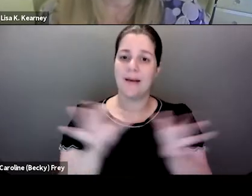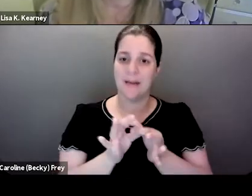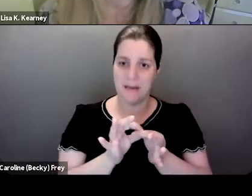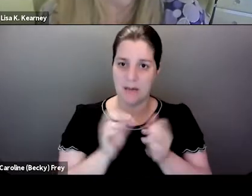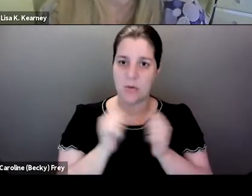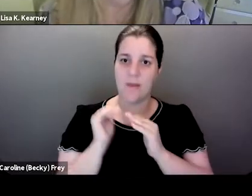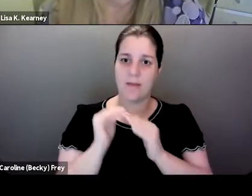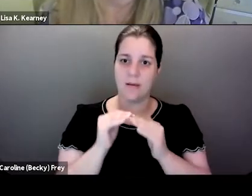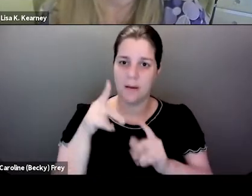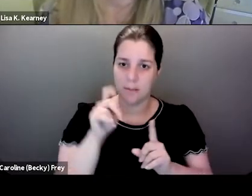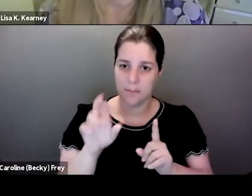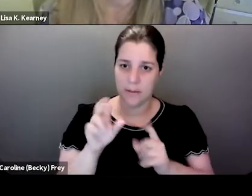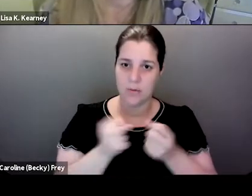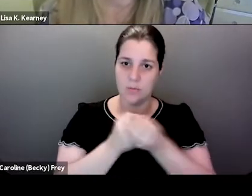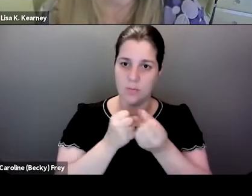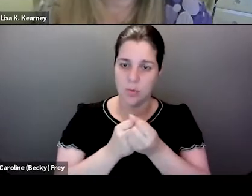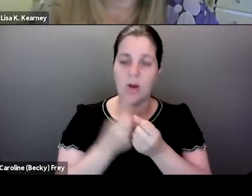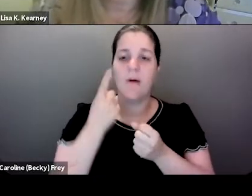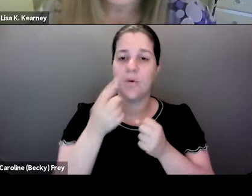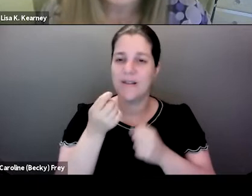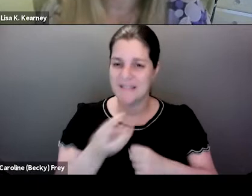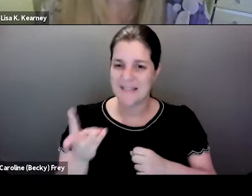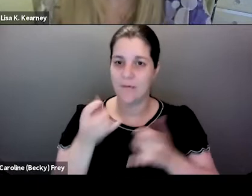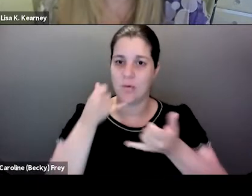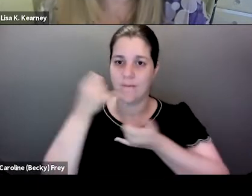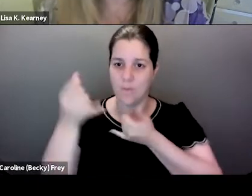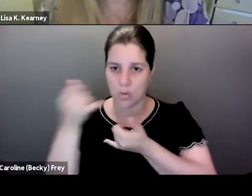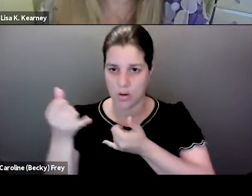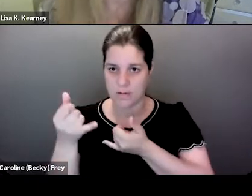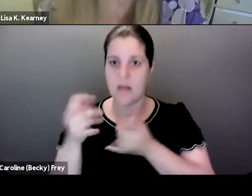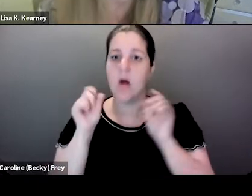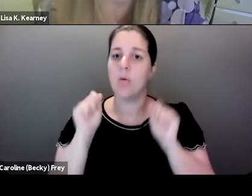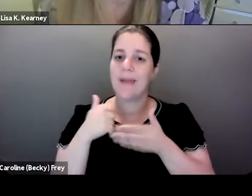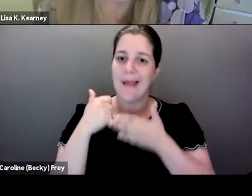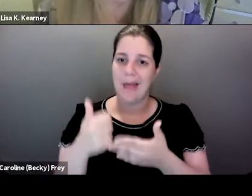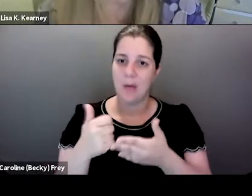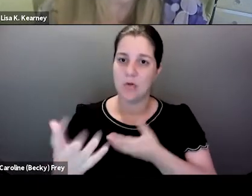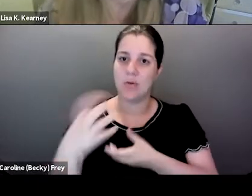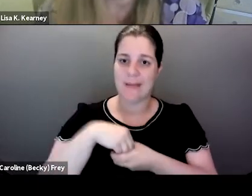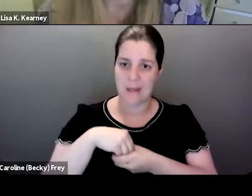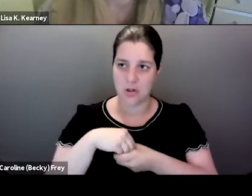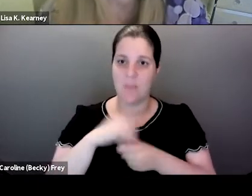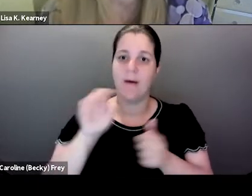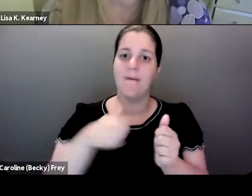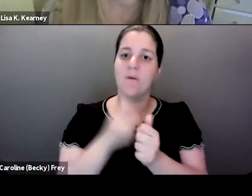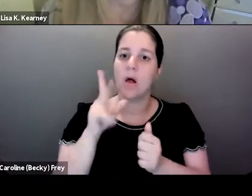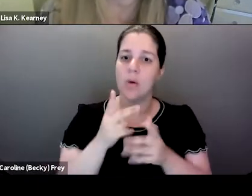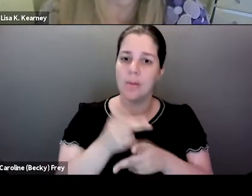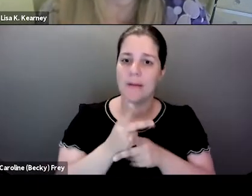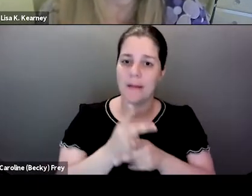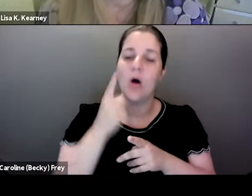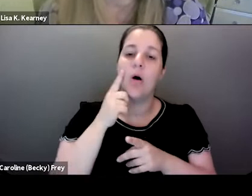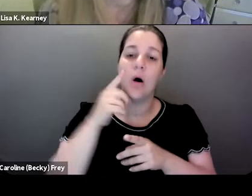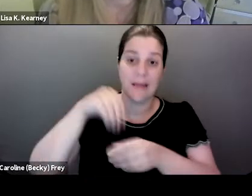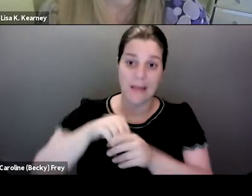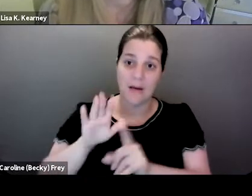peer support for several calls while we help engage them in follow-up care, either in the community or within